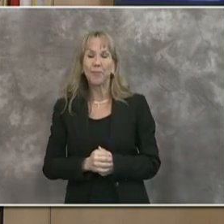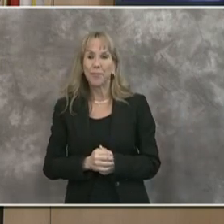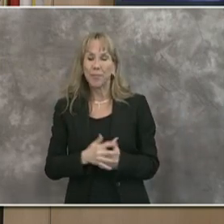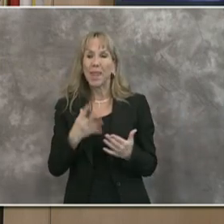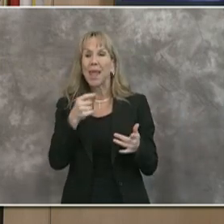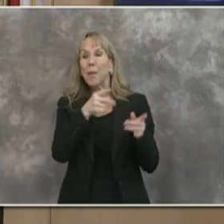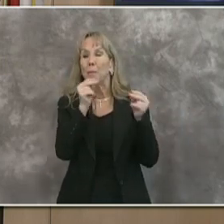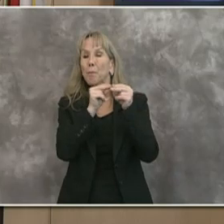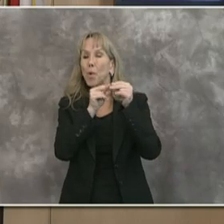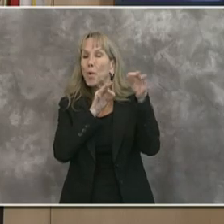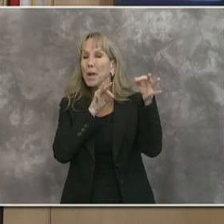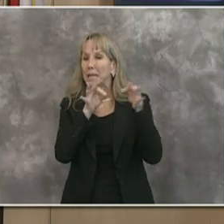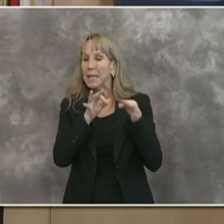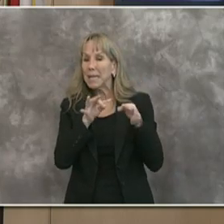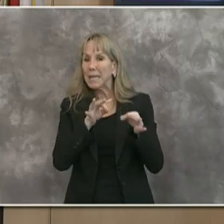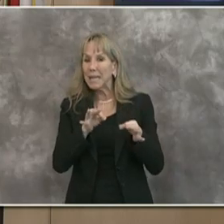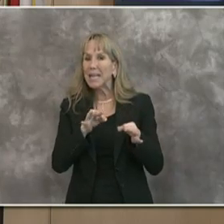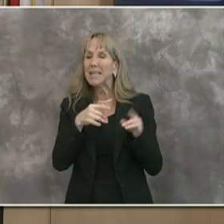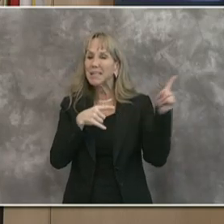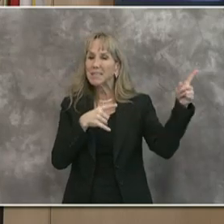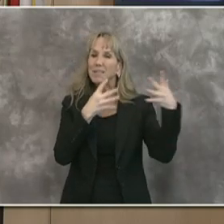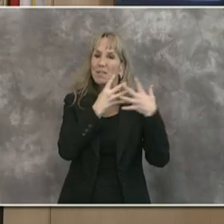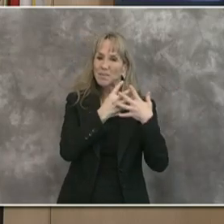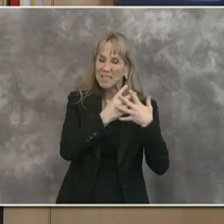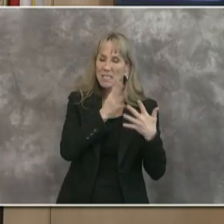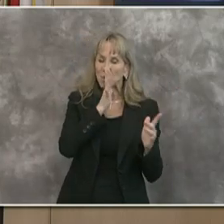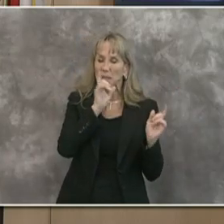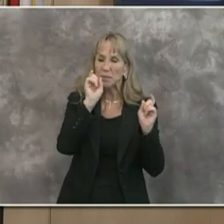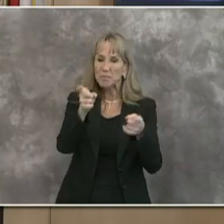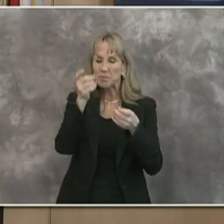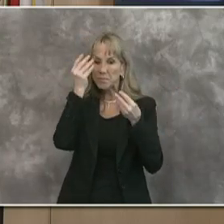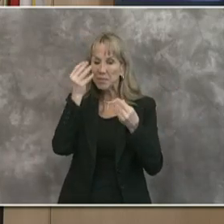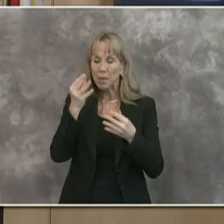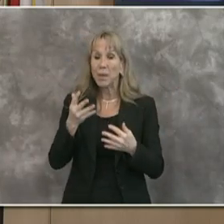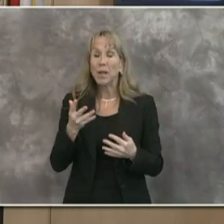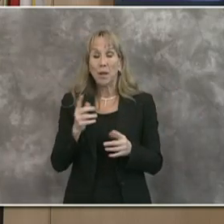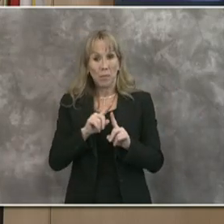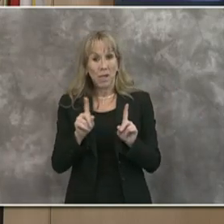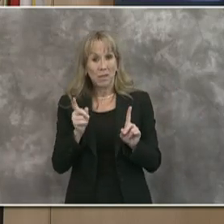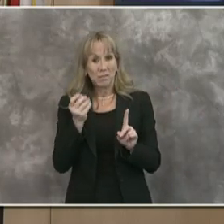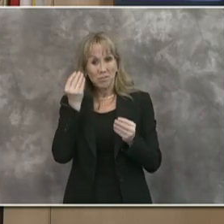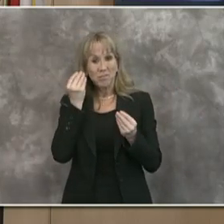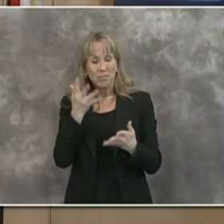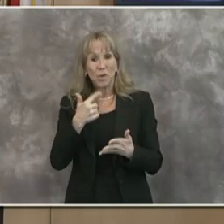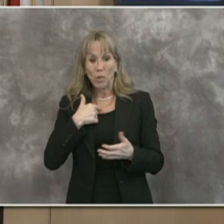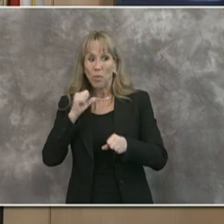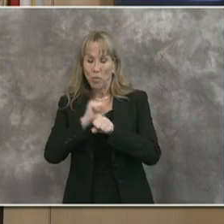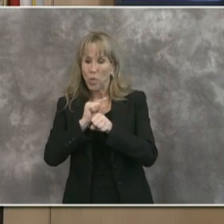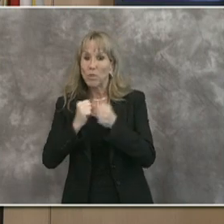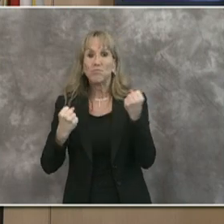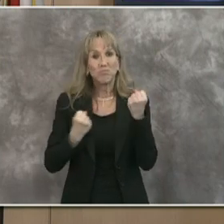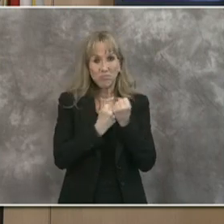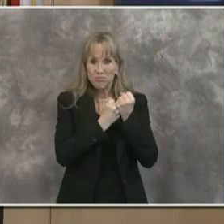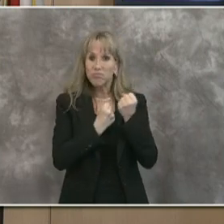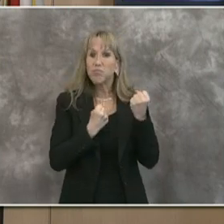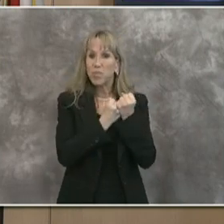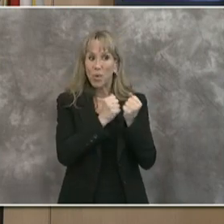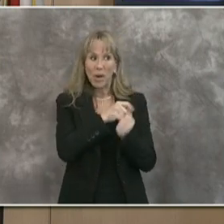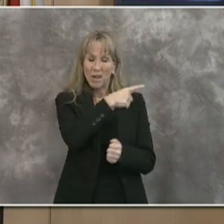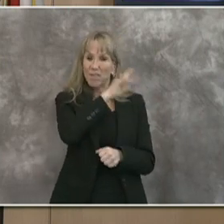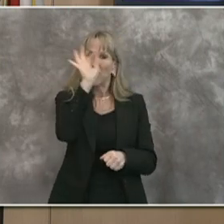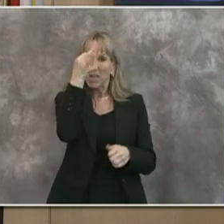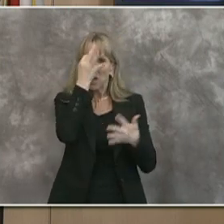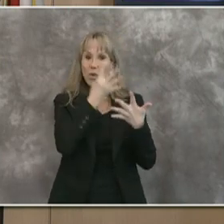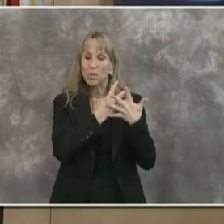the details should be provided by the facility itself. We have been working in support of that federal